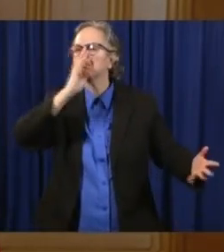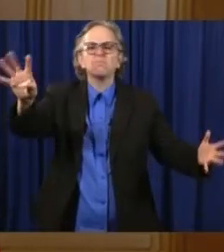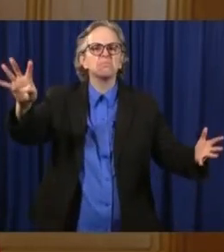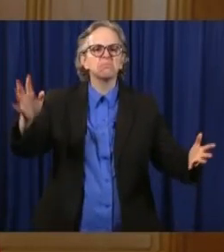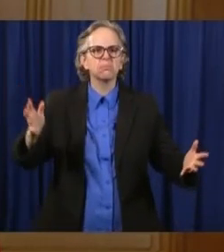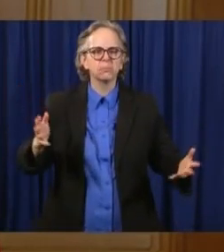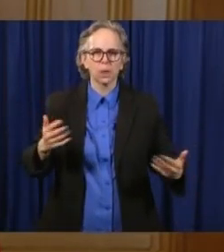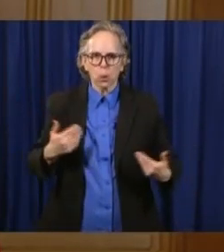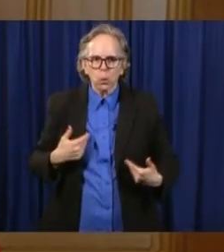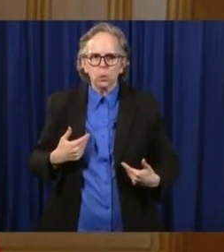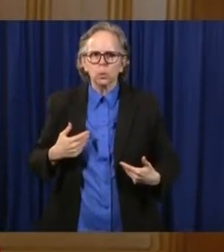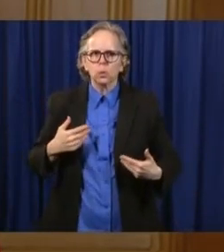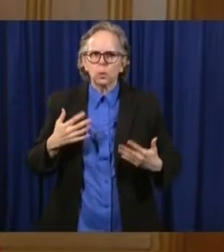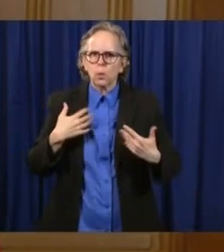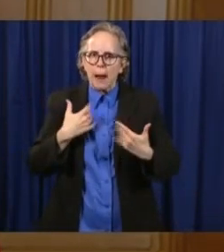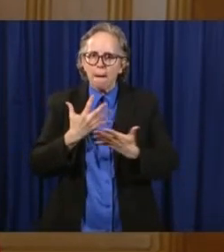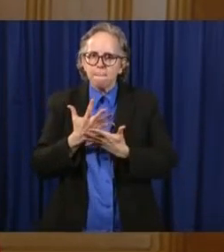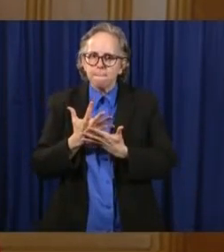appeal.